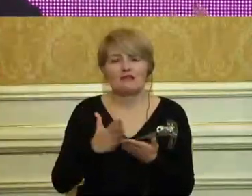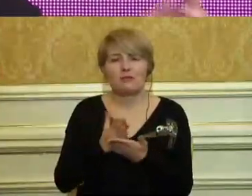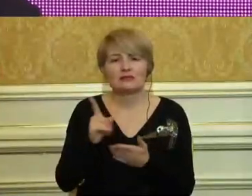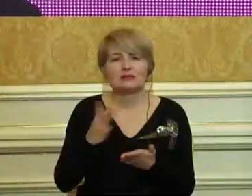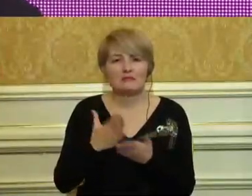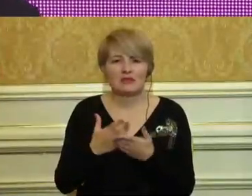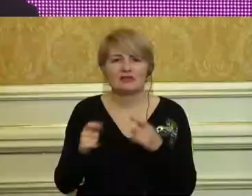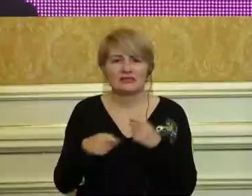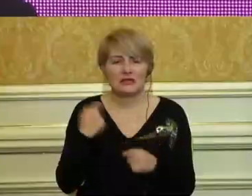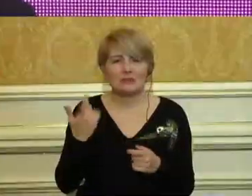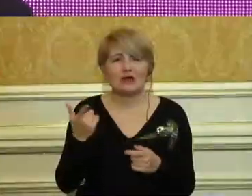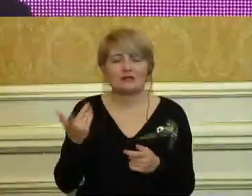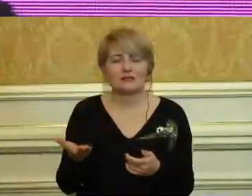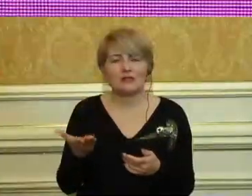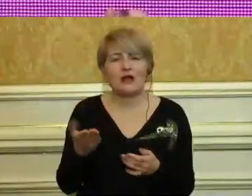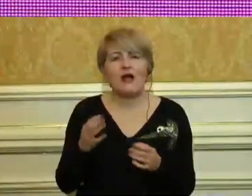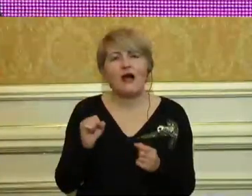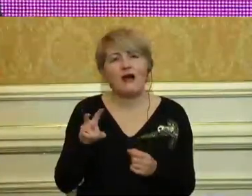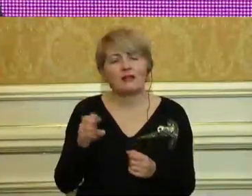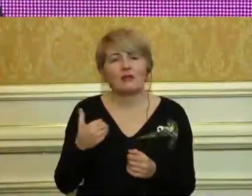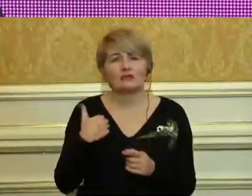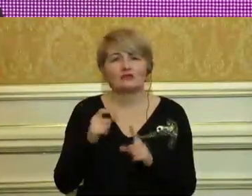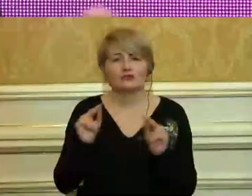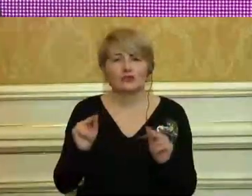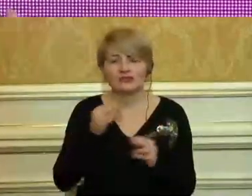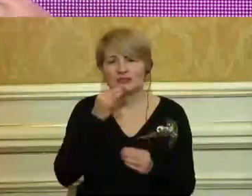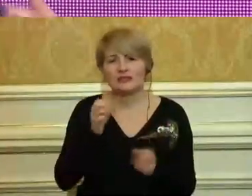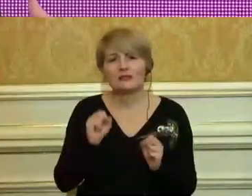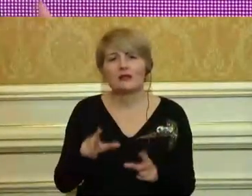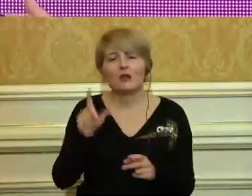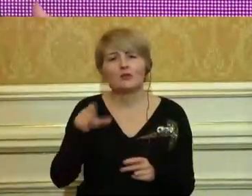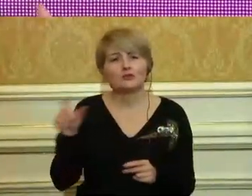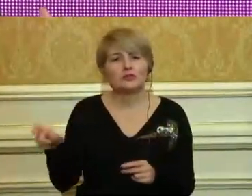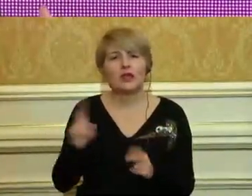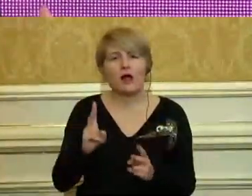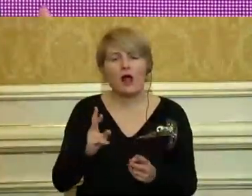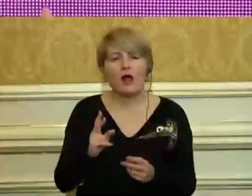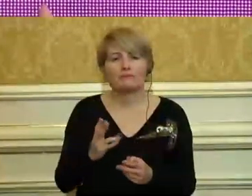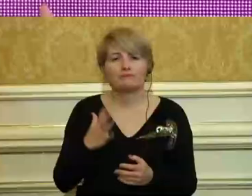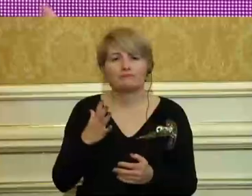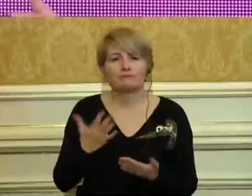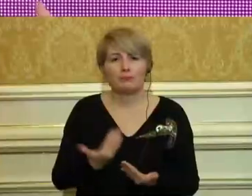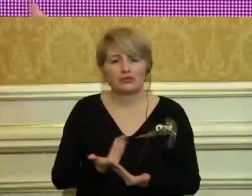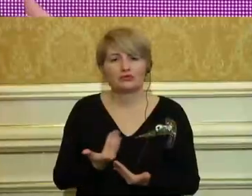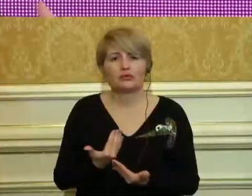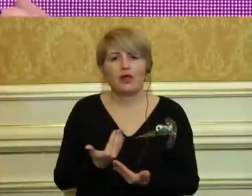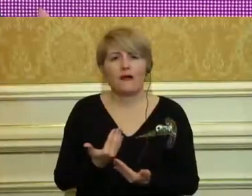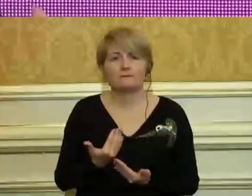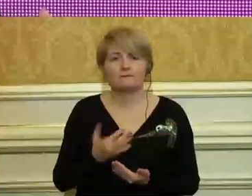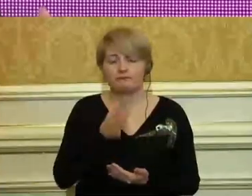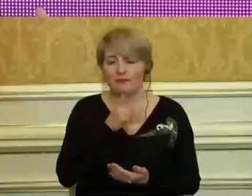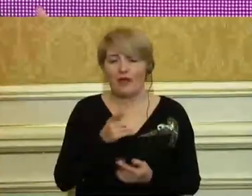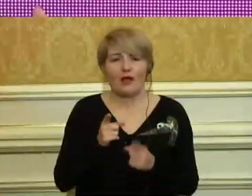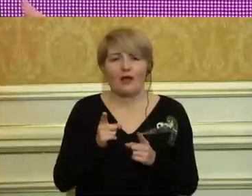to become the politicians because of the sexisms, because of the discrimination which somehow happens, but I want to